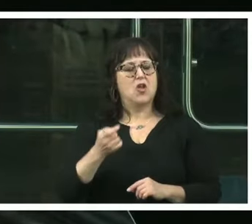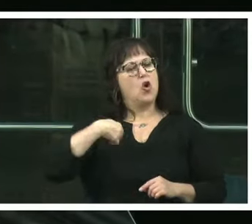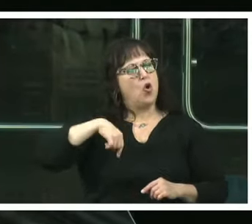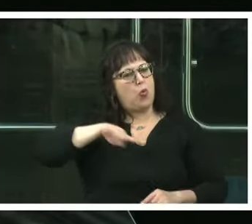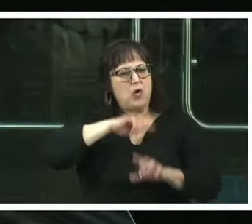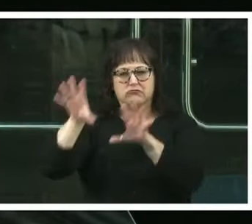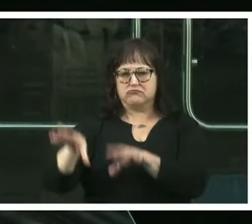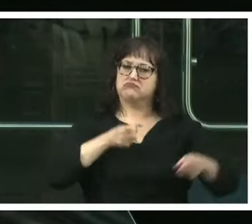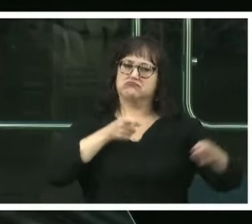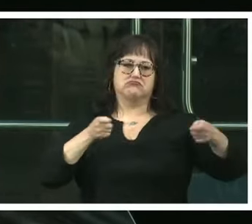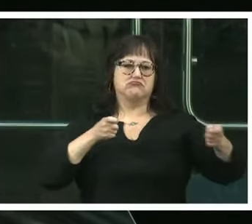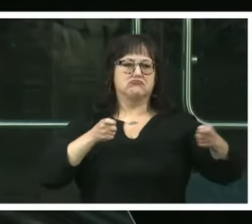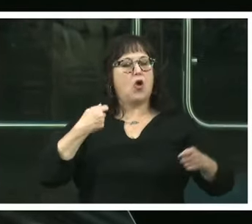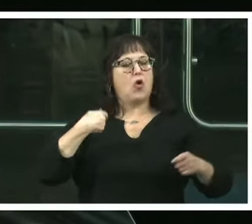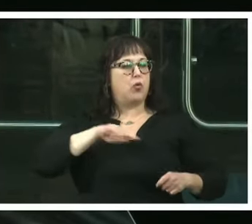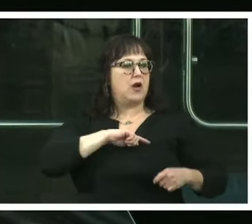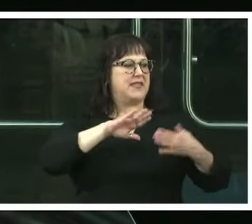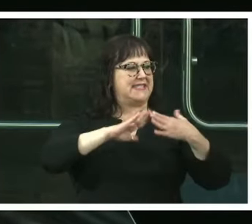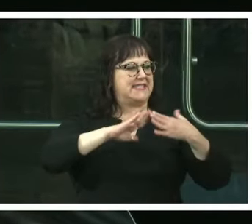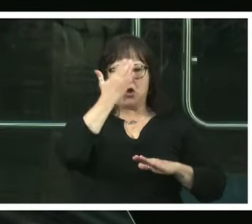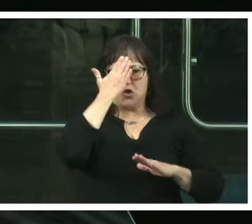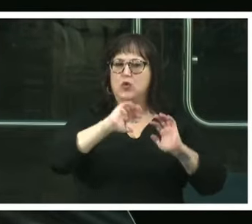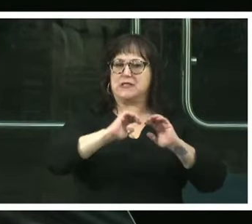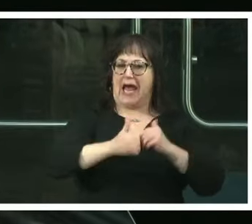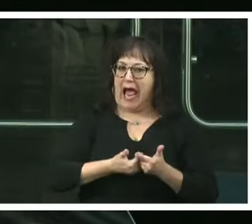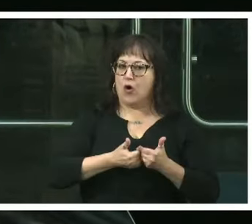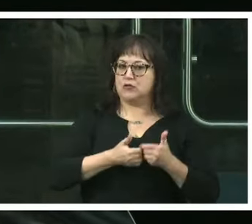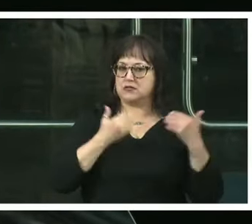our own ship. We are the city that knows how.